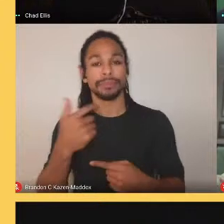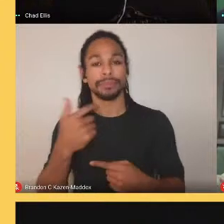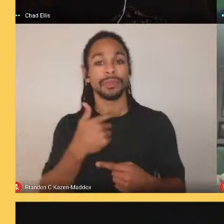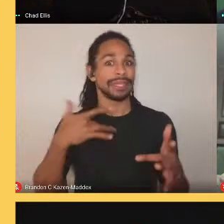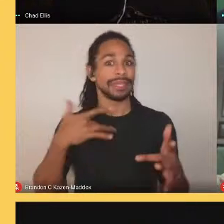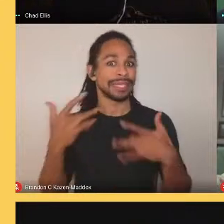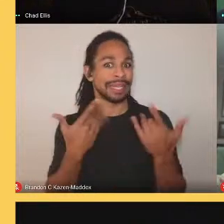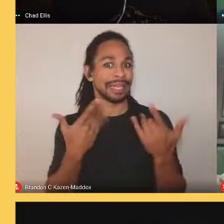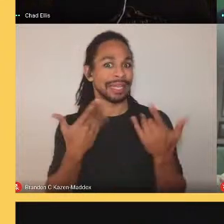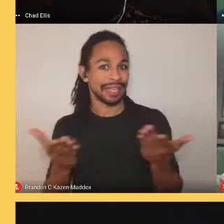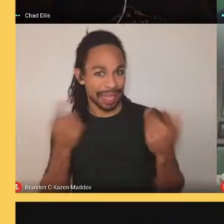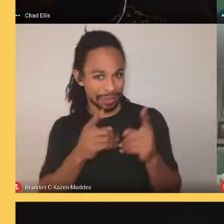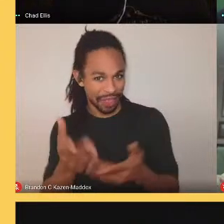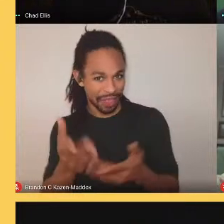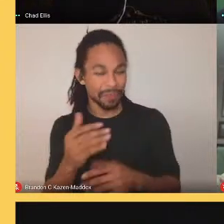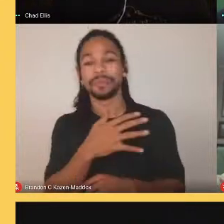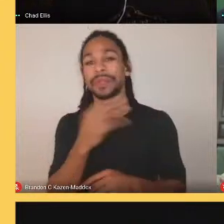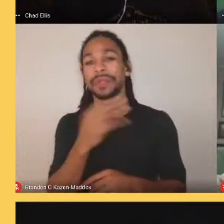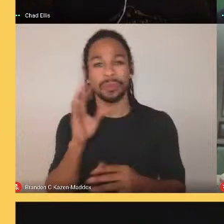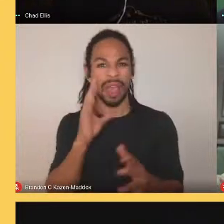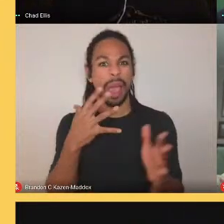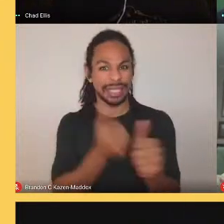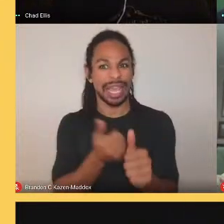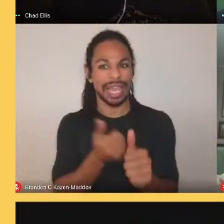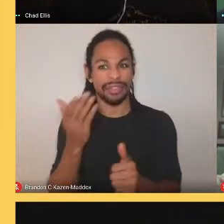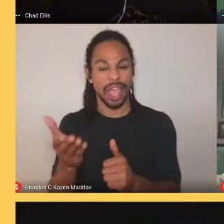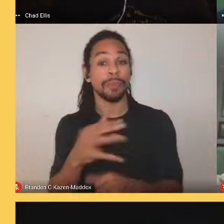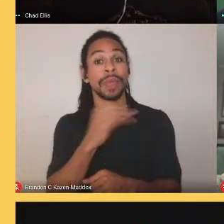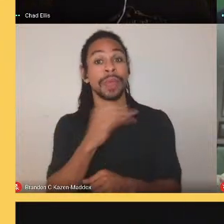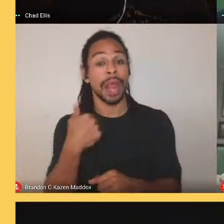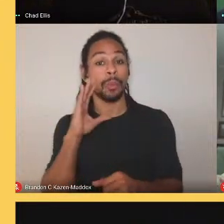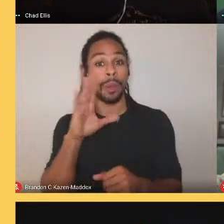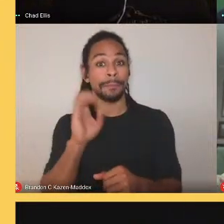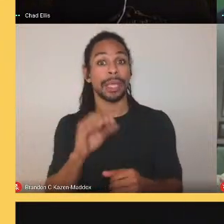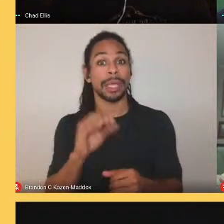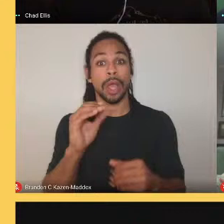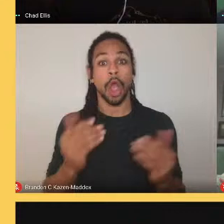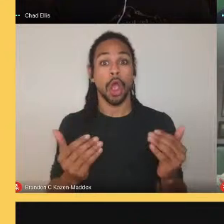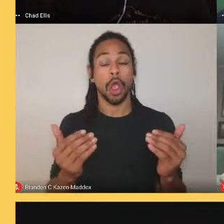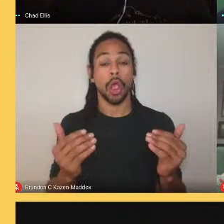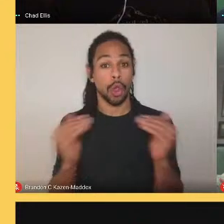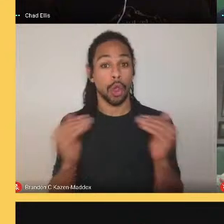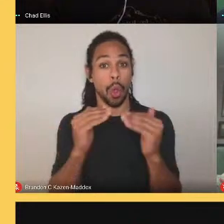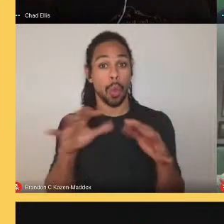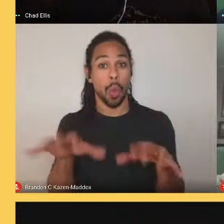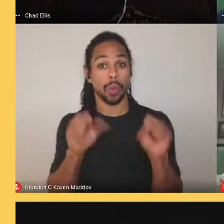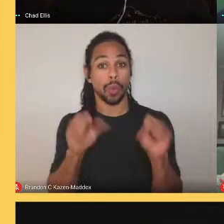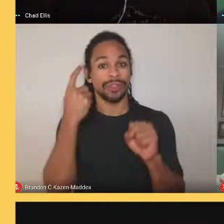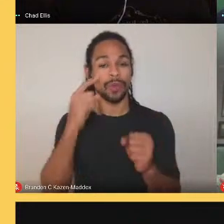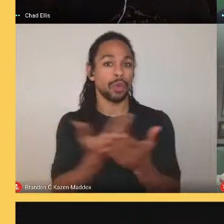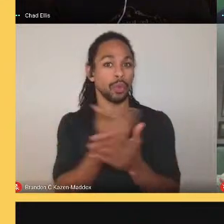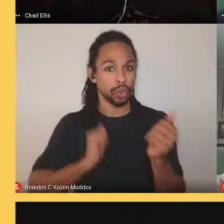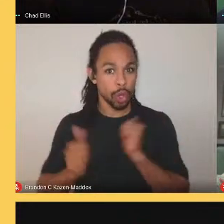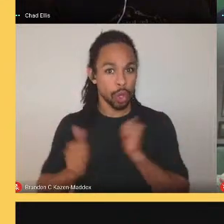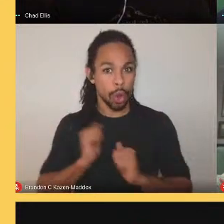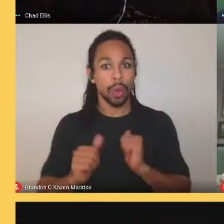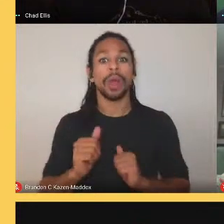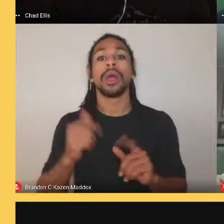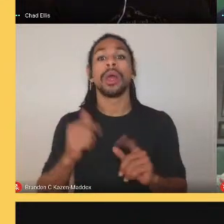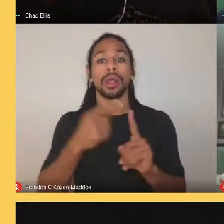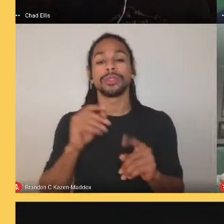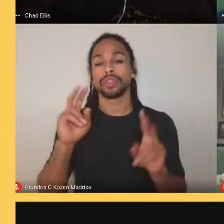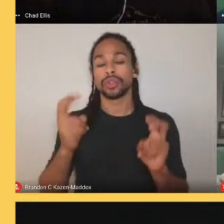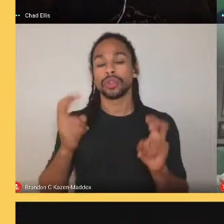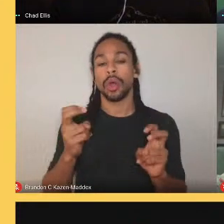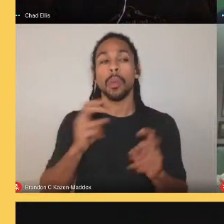be a co-host for a new show that will happen once She's a Super Geek ends. And stay tuned for